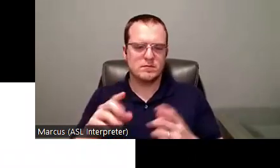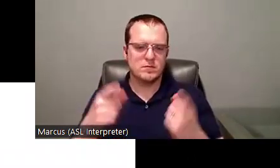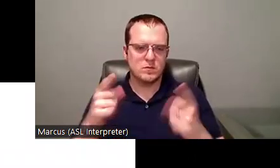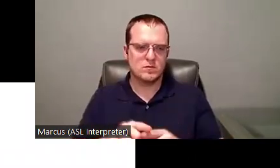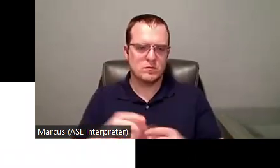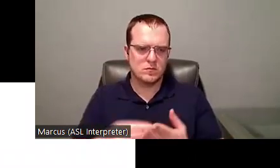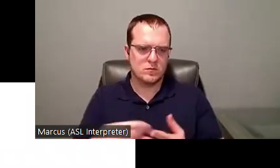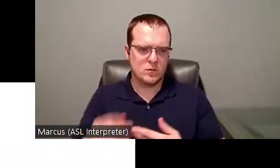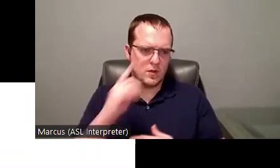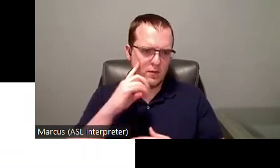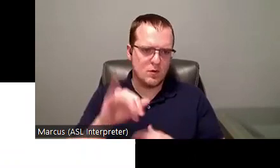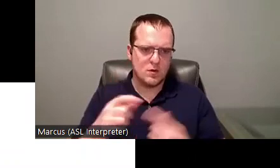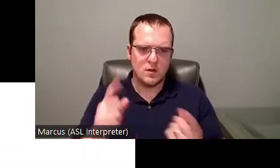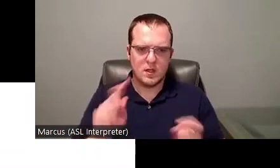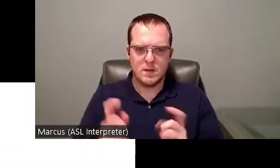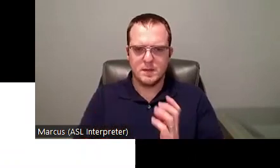amendments.